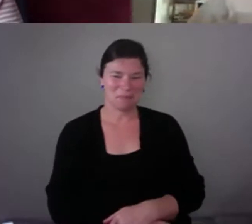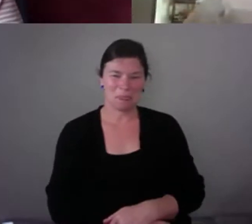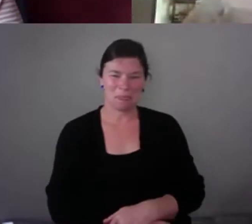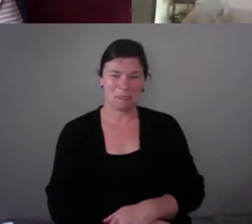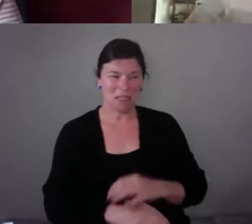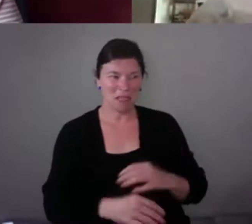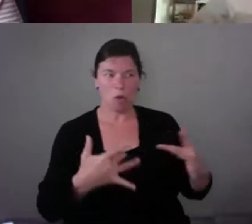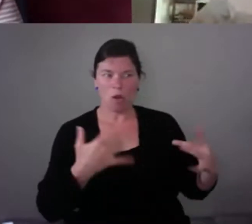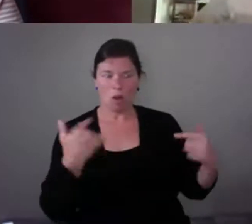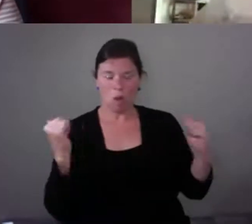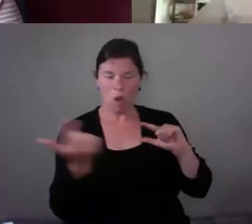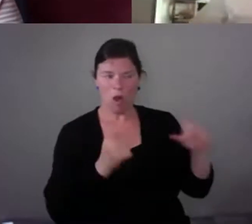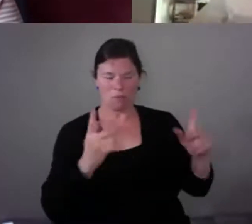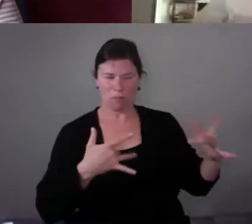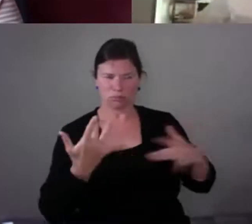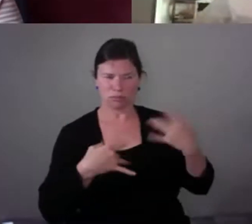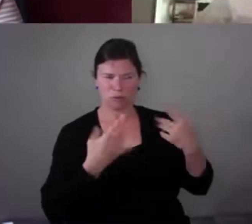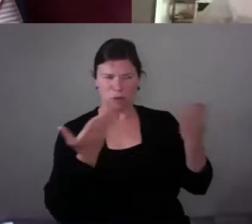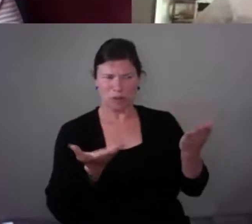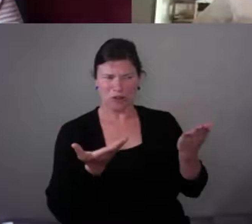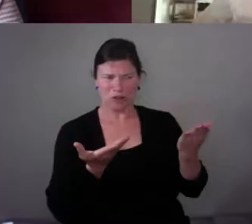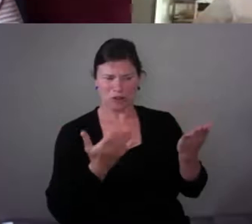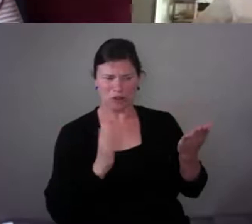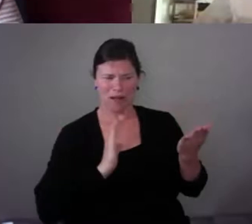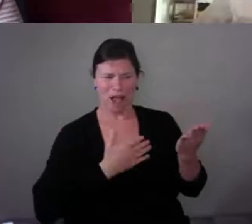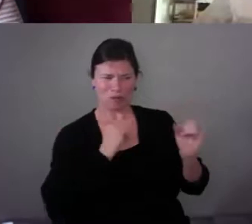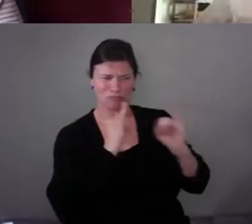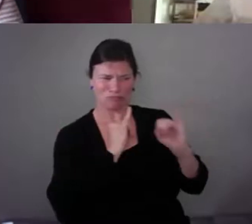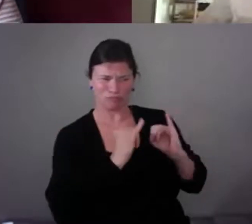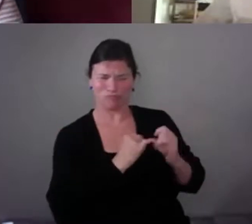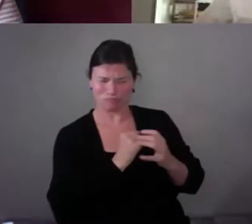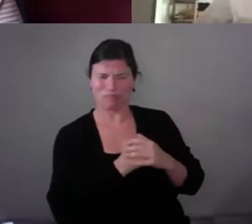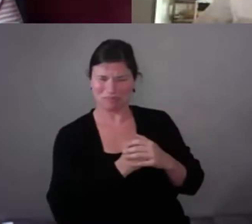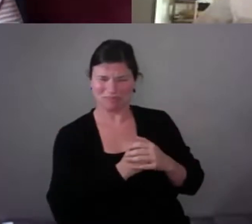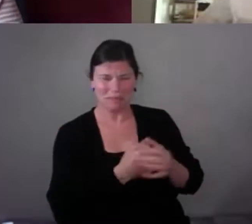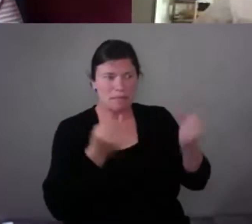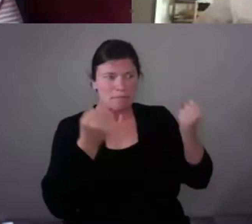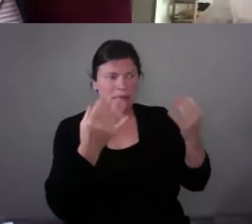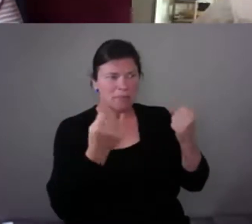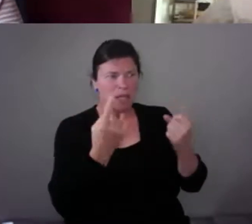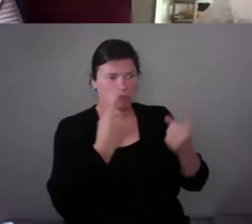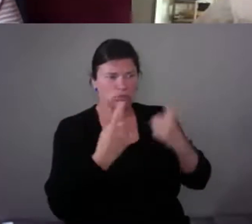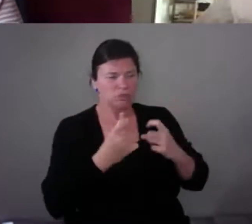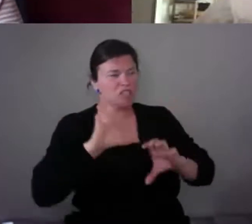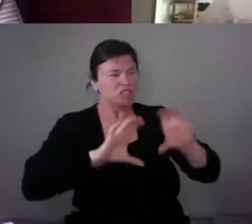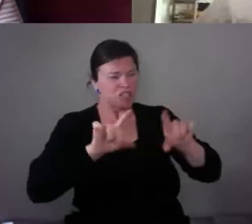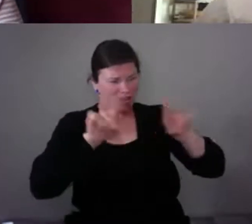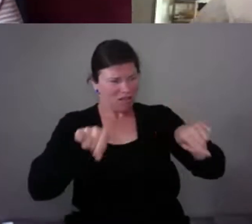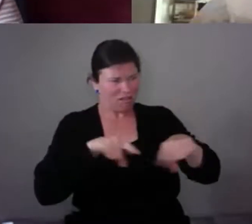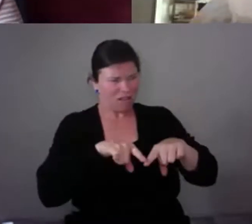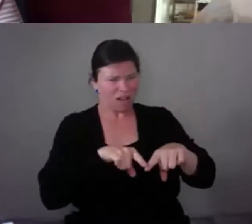excited to have you so much so that it looks like there's been so many questions coming in from the chat. So we look and